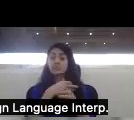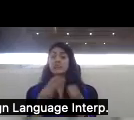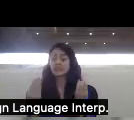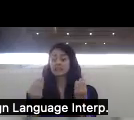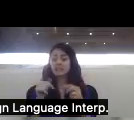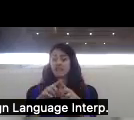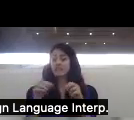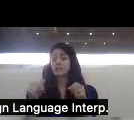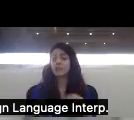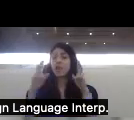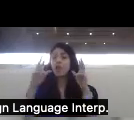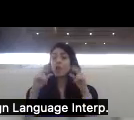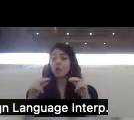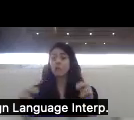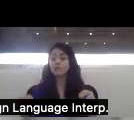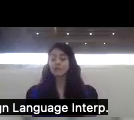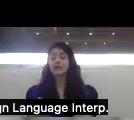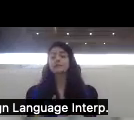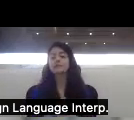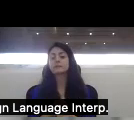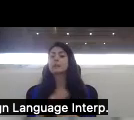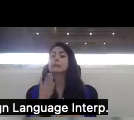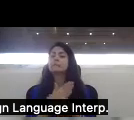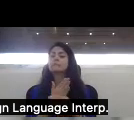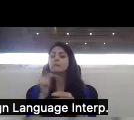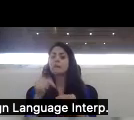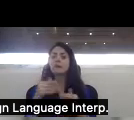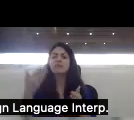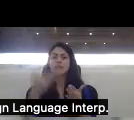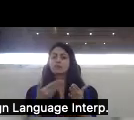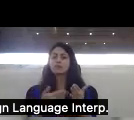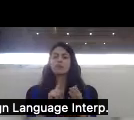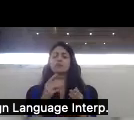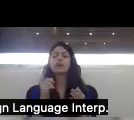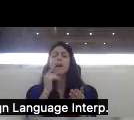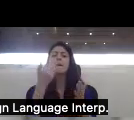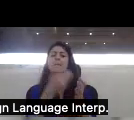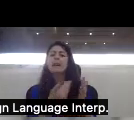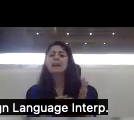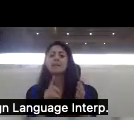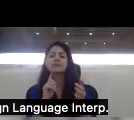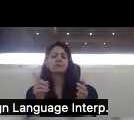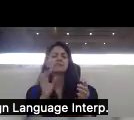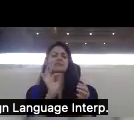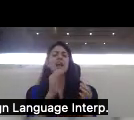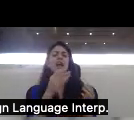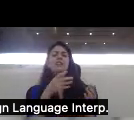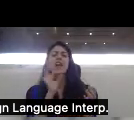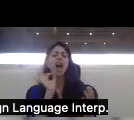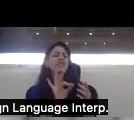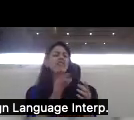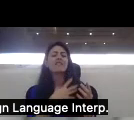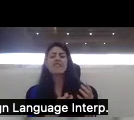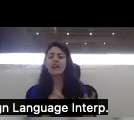poverty targeted program. So Farah, this is not a program that has any form of PMT based or rationing based on poverty. It's